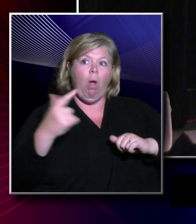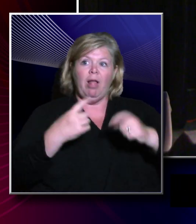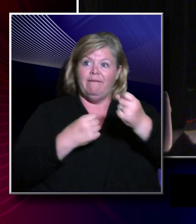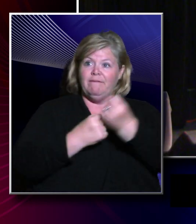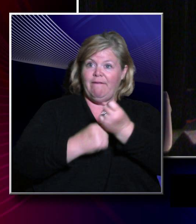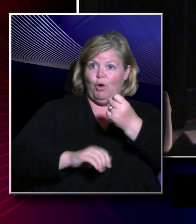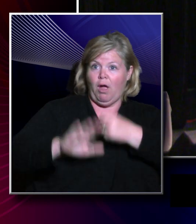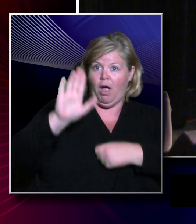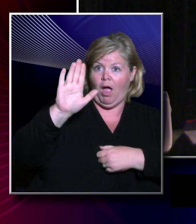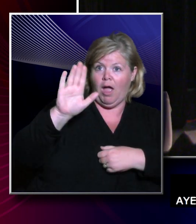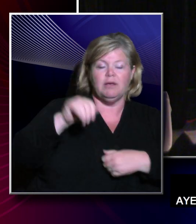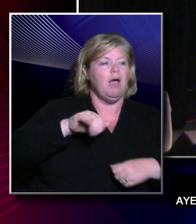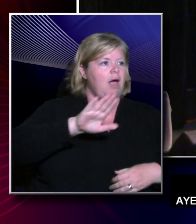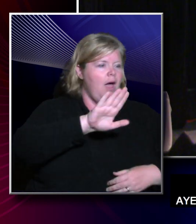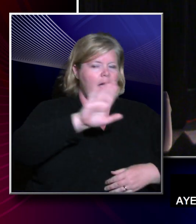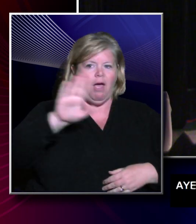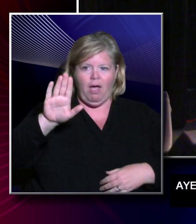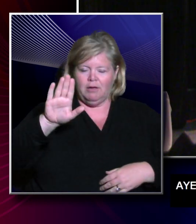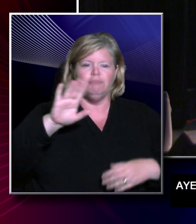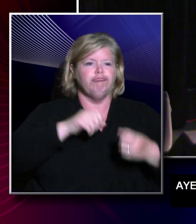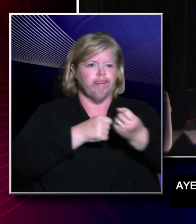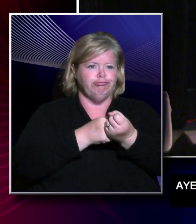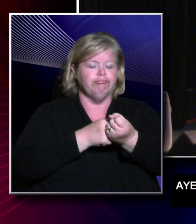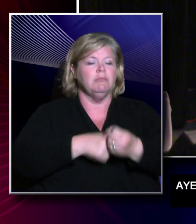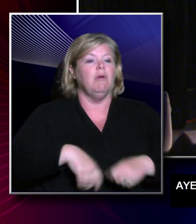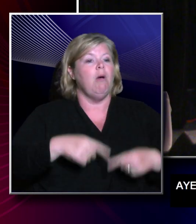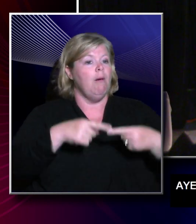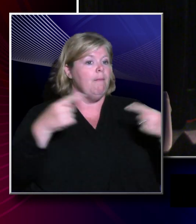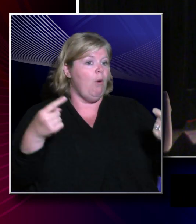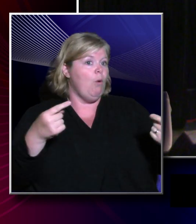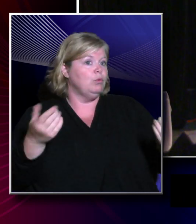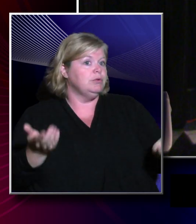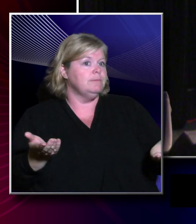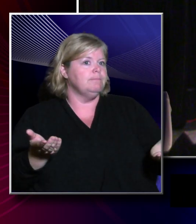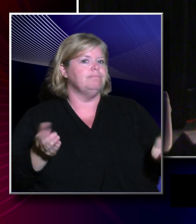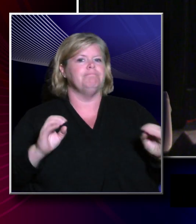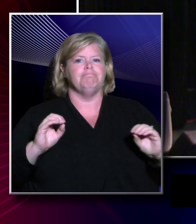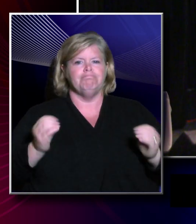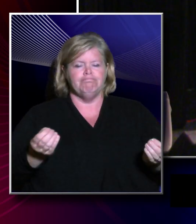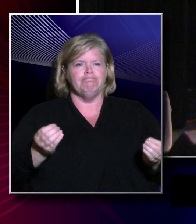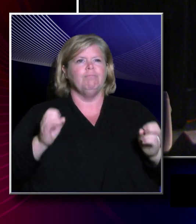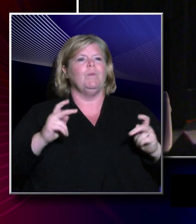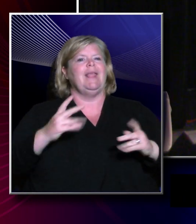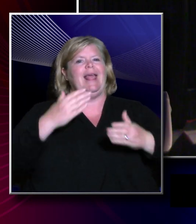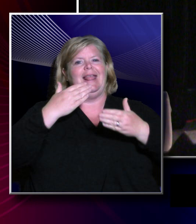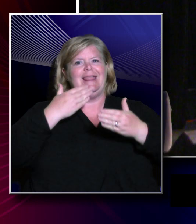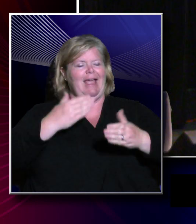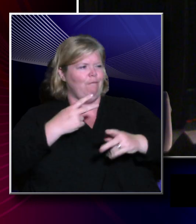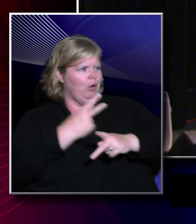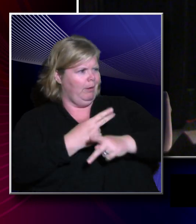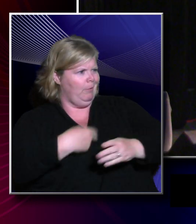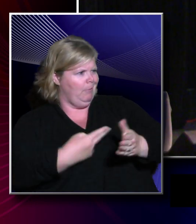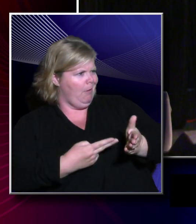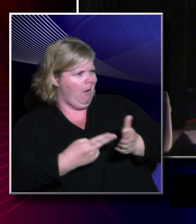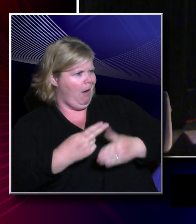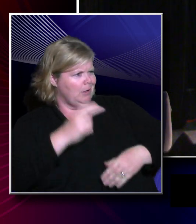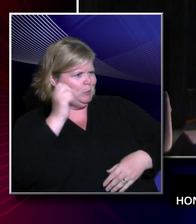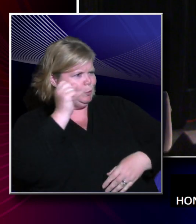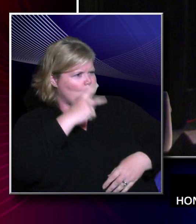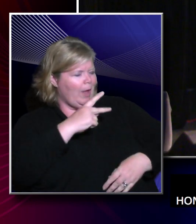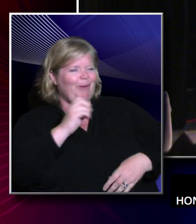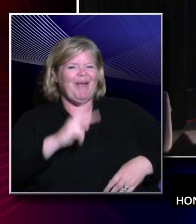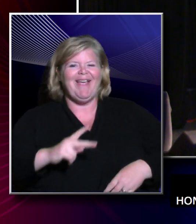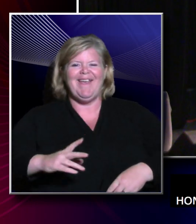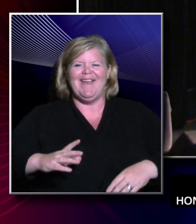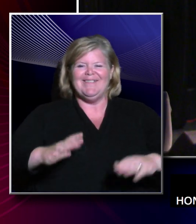say aye. Aye. Aye. Opposed? All right, thank you for keeping me honest there, Suzanne.